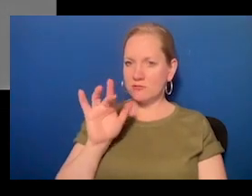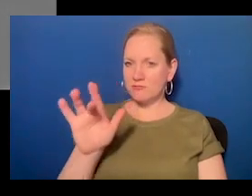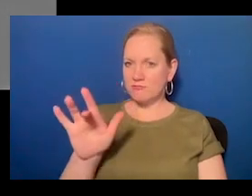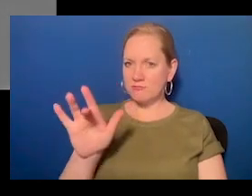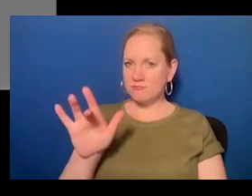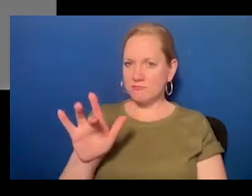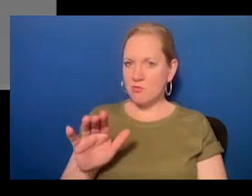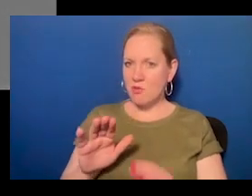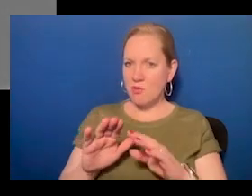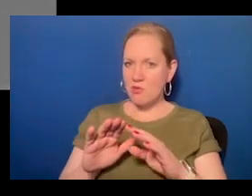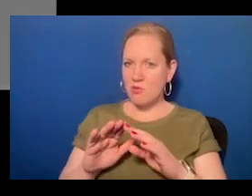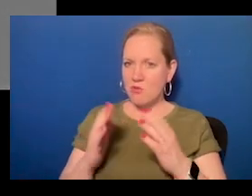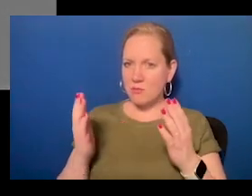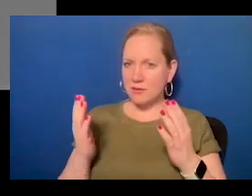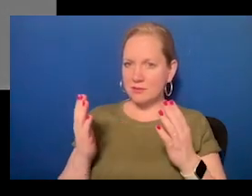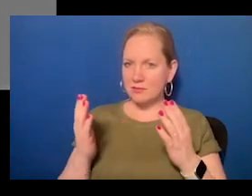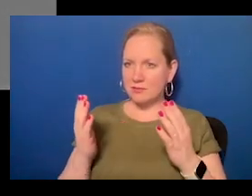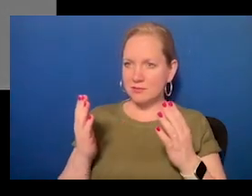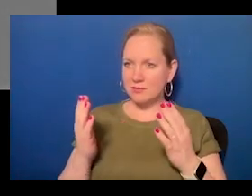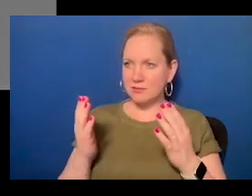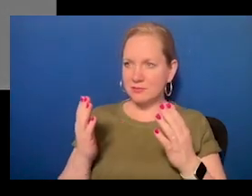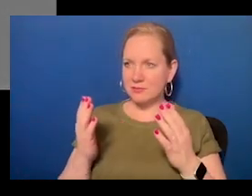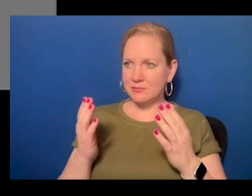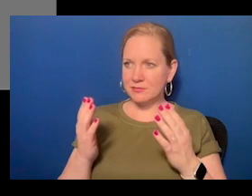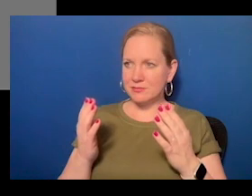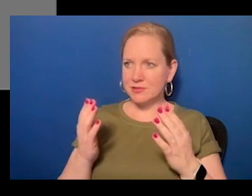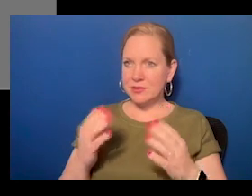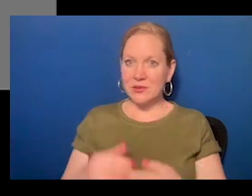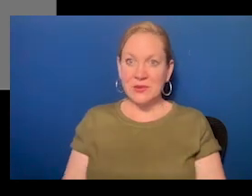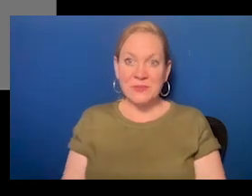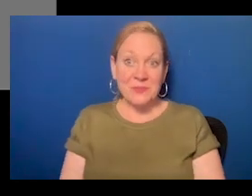It contained an odd file.